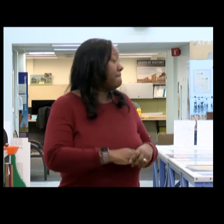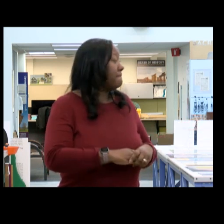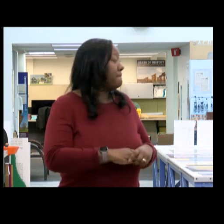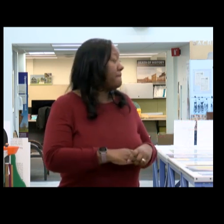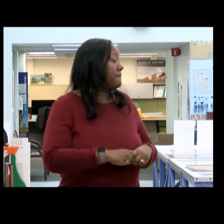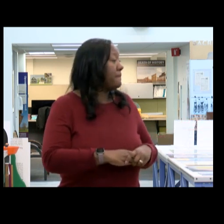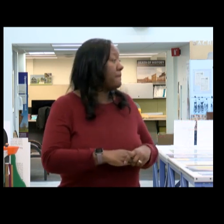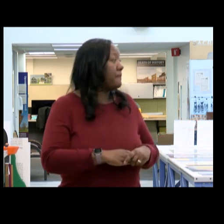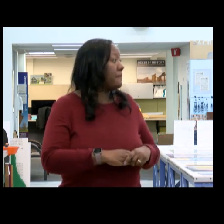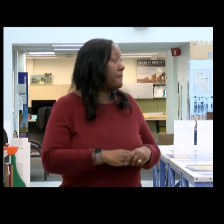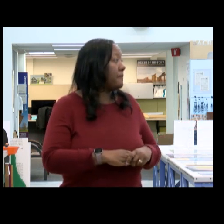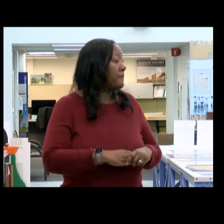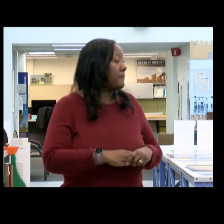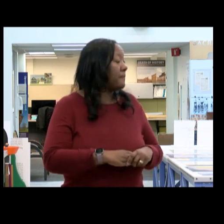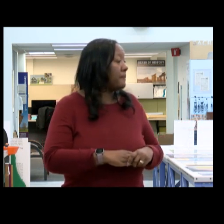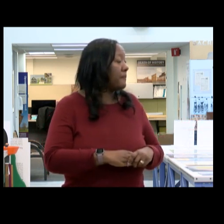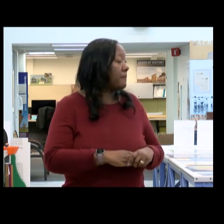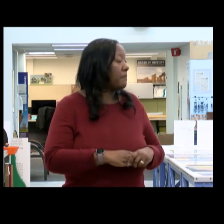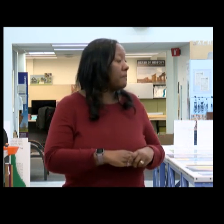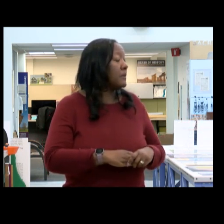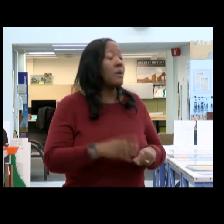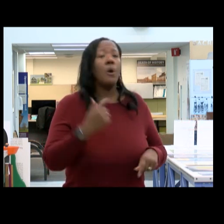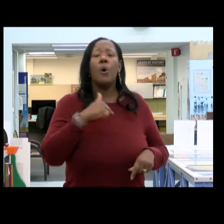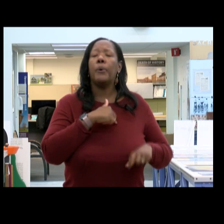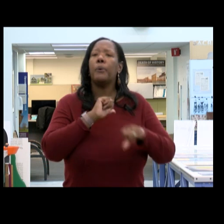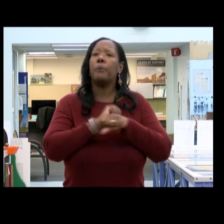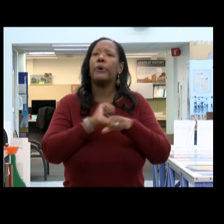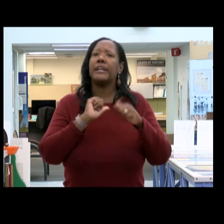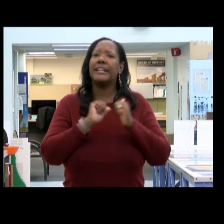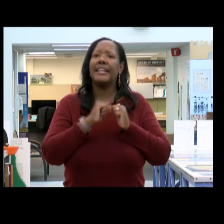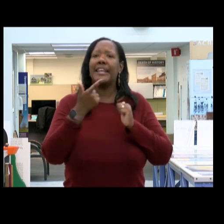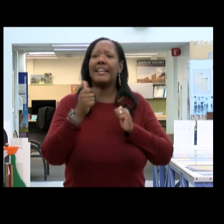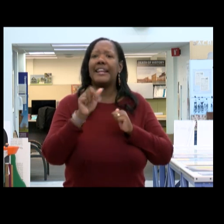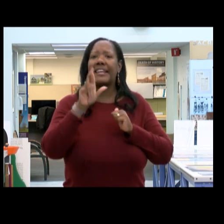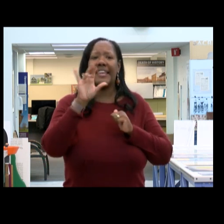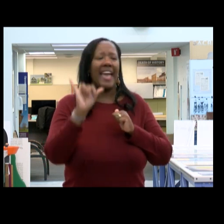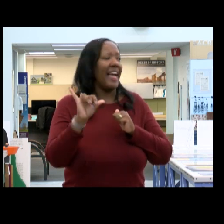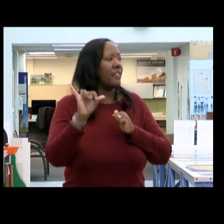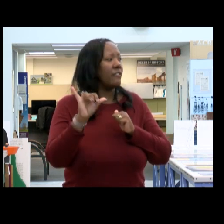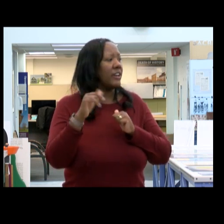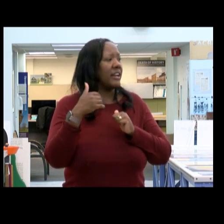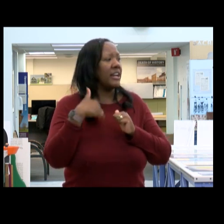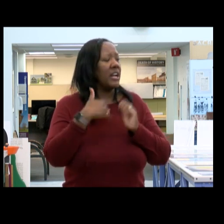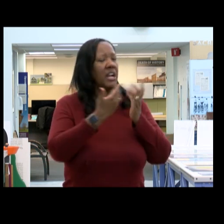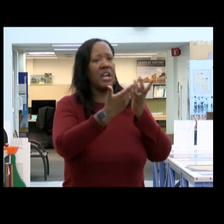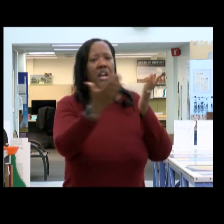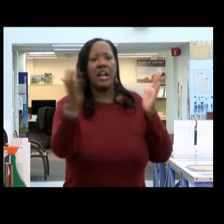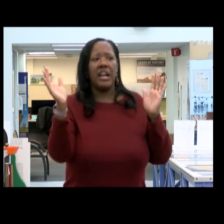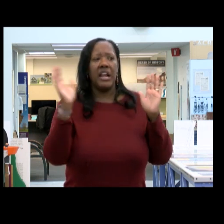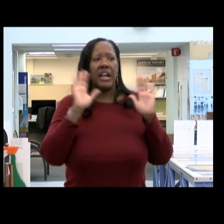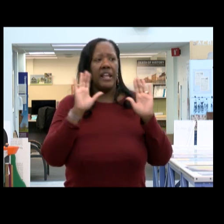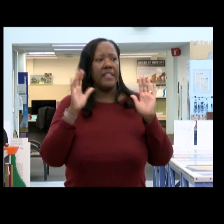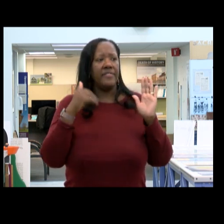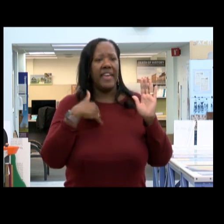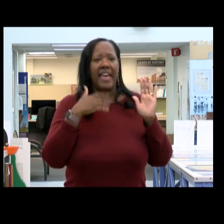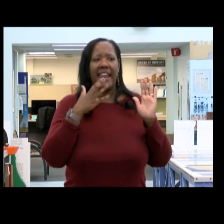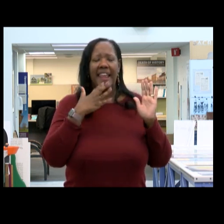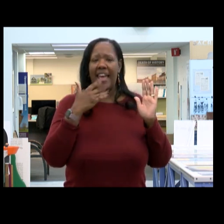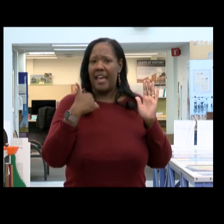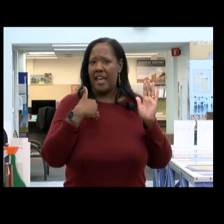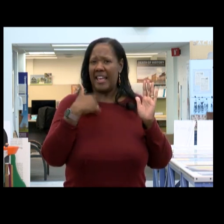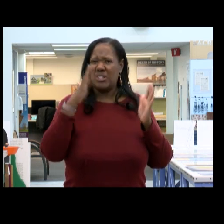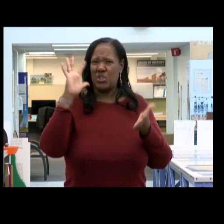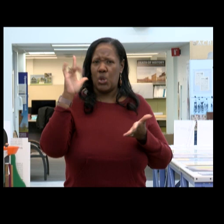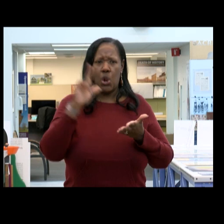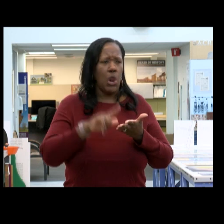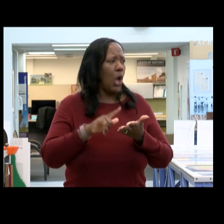We were working in a gallery that has low VOC paints, which I think we're all dealing with in all of our galleries.